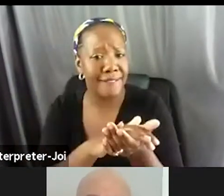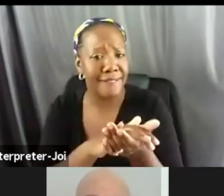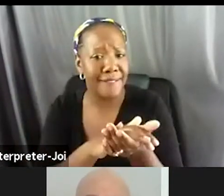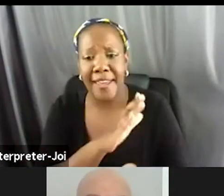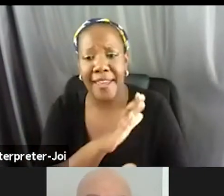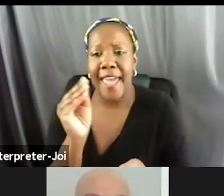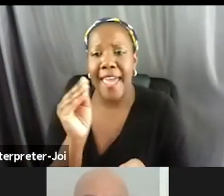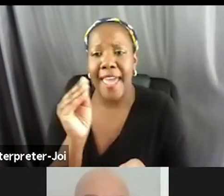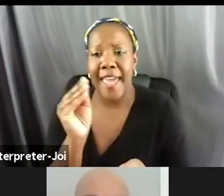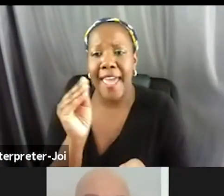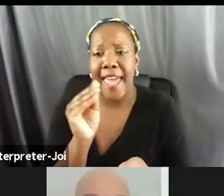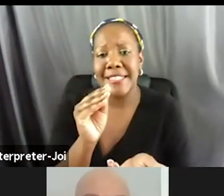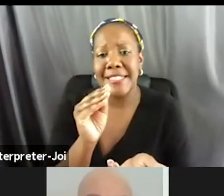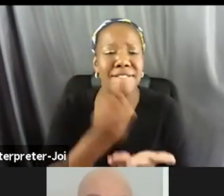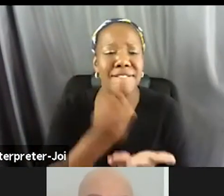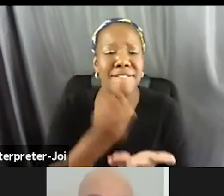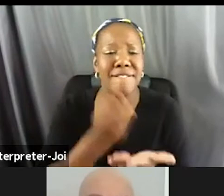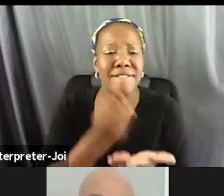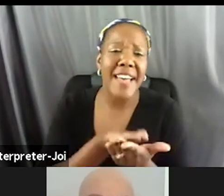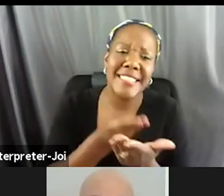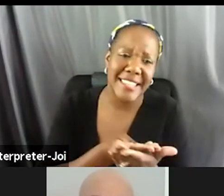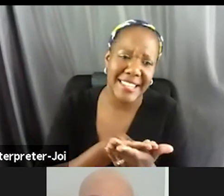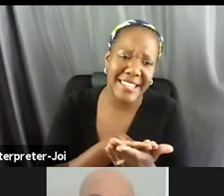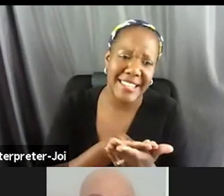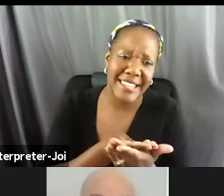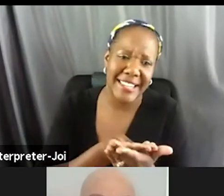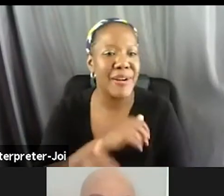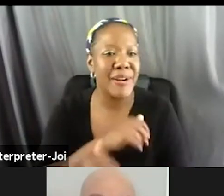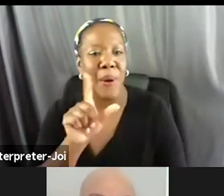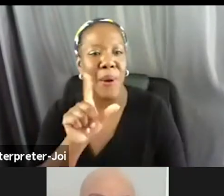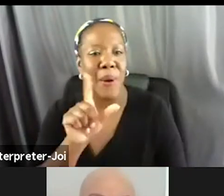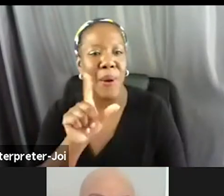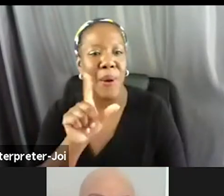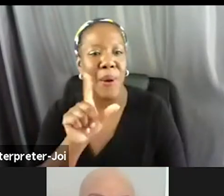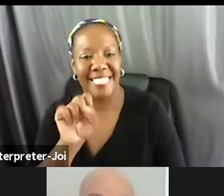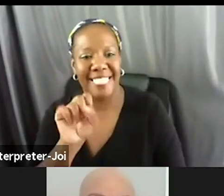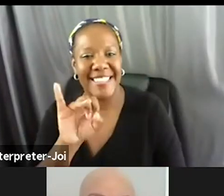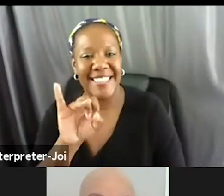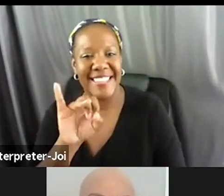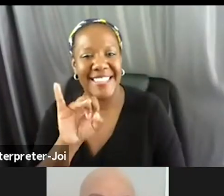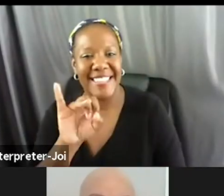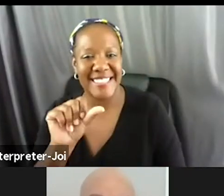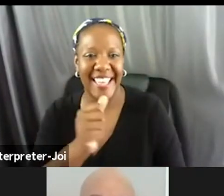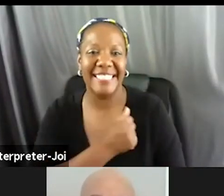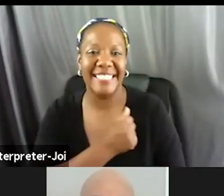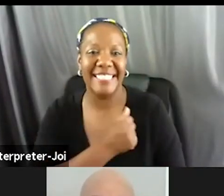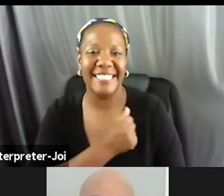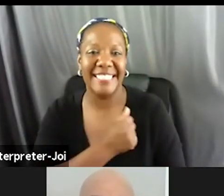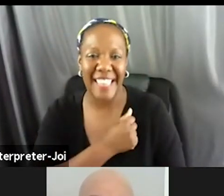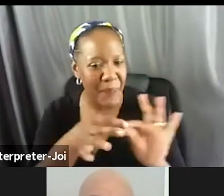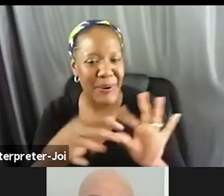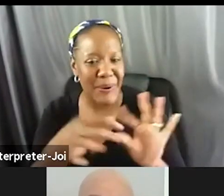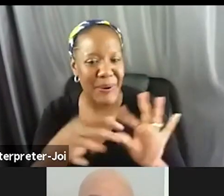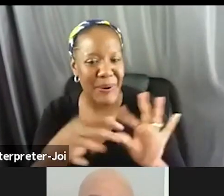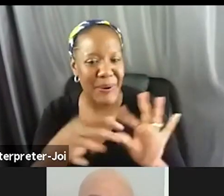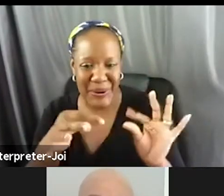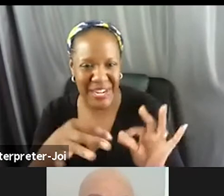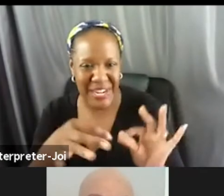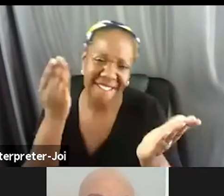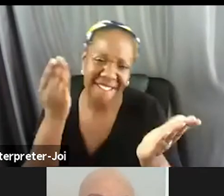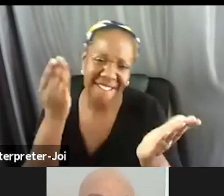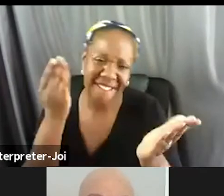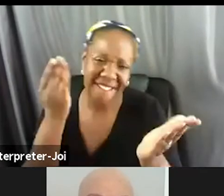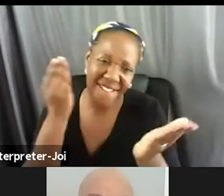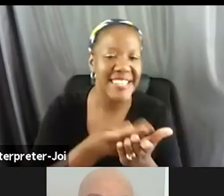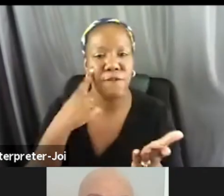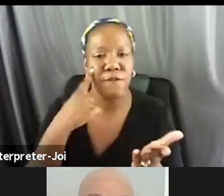And then funding, and I know Alicia loves that word, funding, wow. getting funding for these projects. And